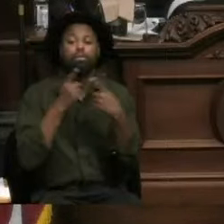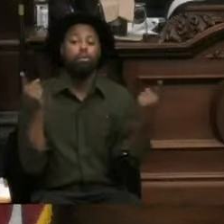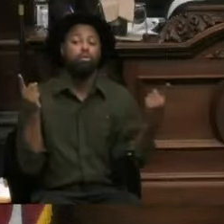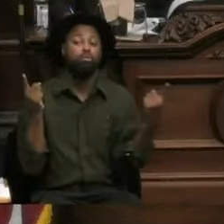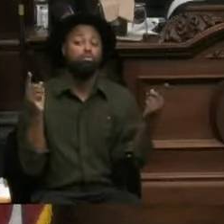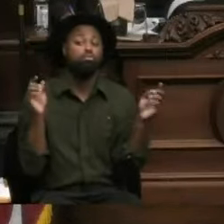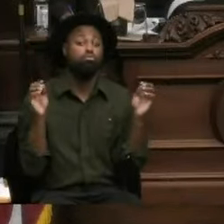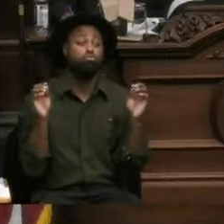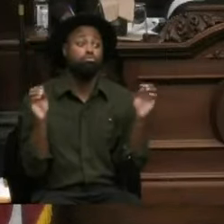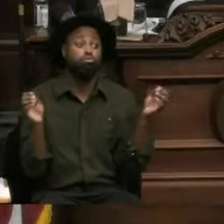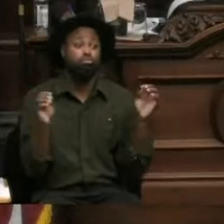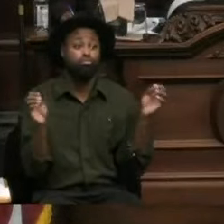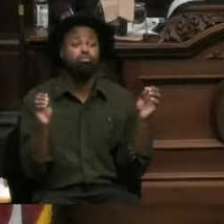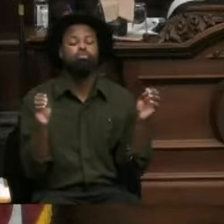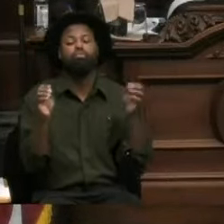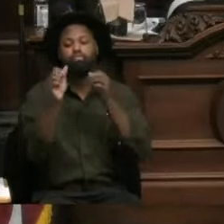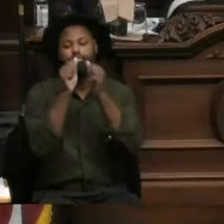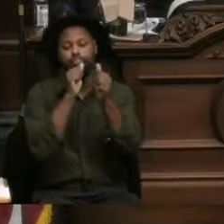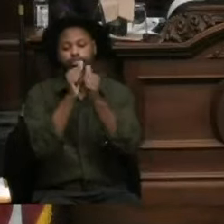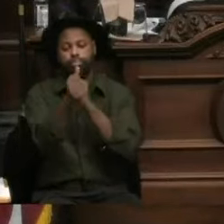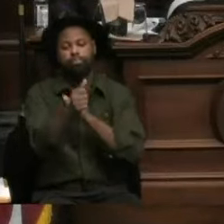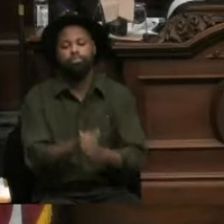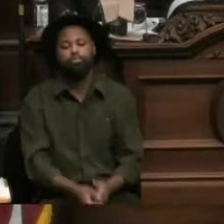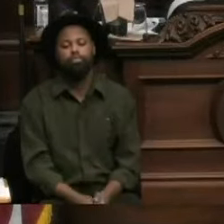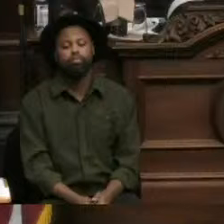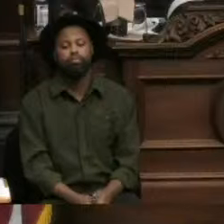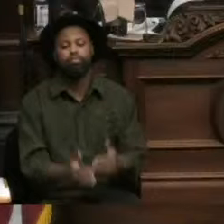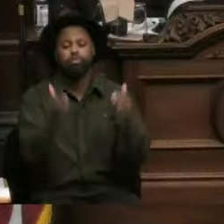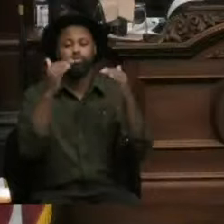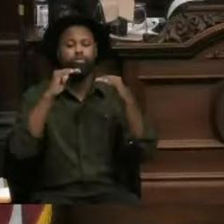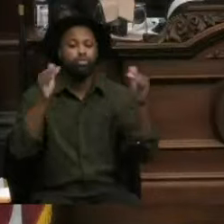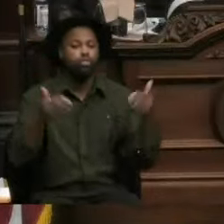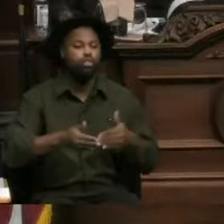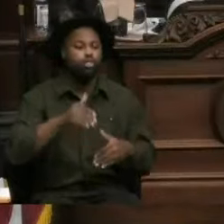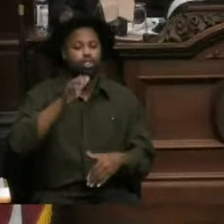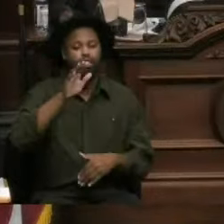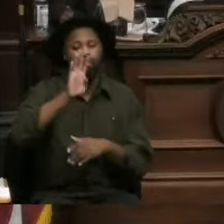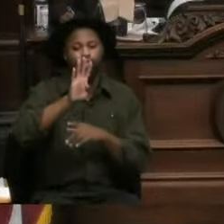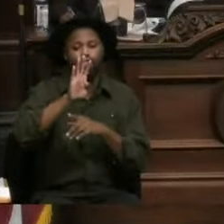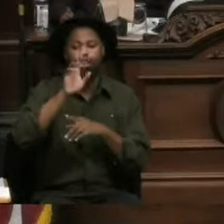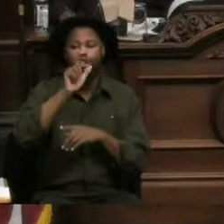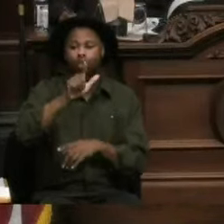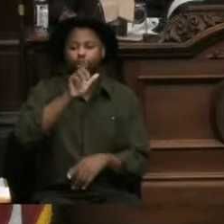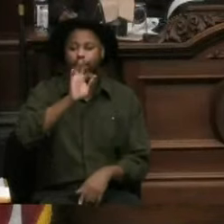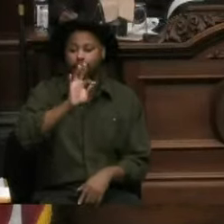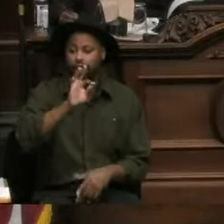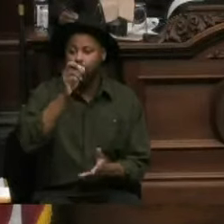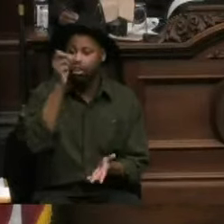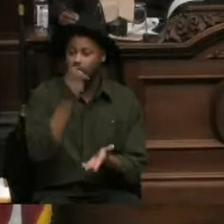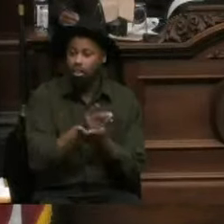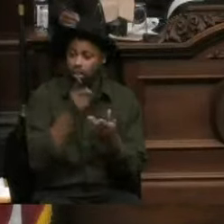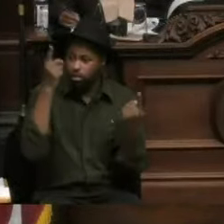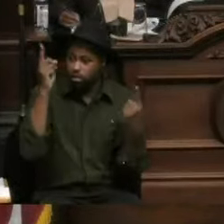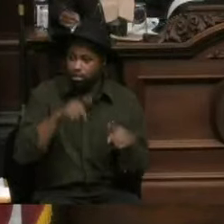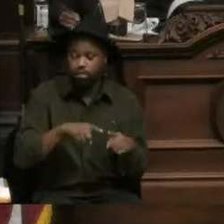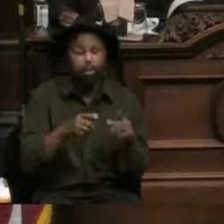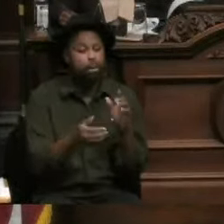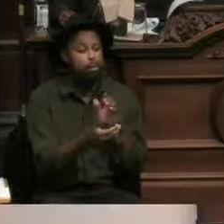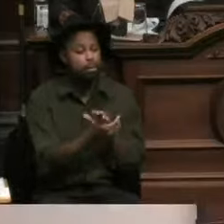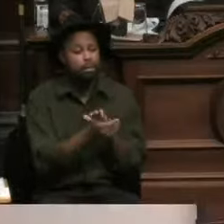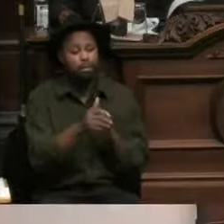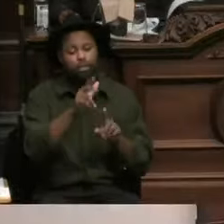opposed? Motion carries. Introductory number 429, authorizing an agreement and amending